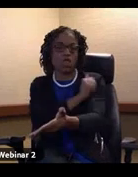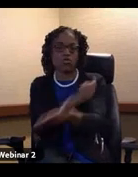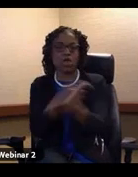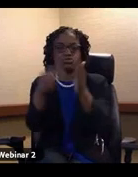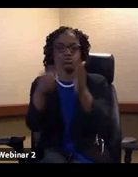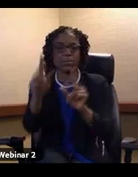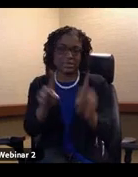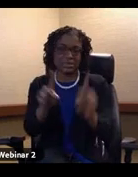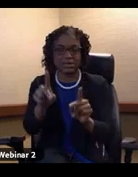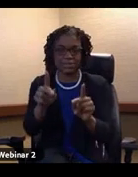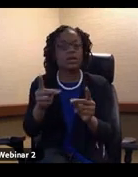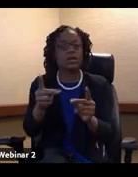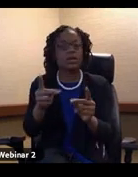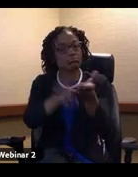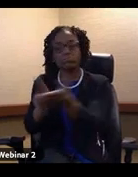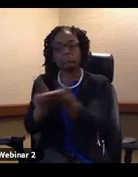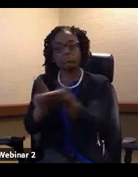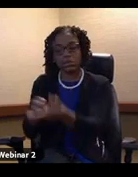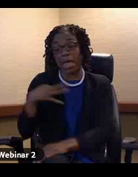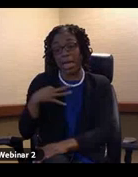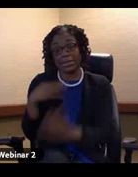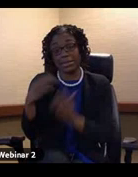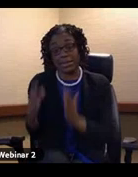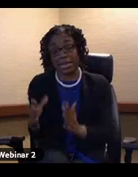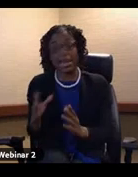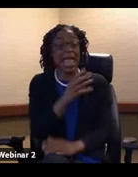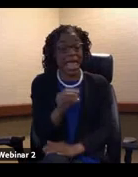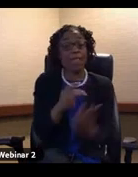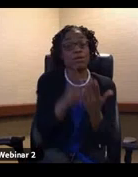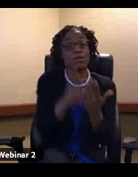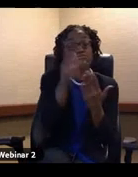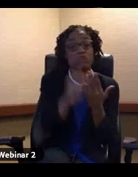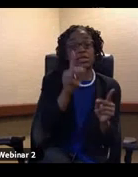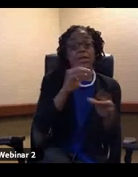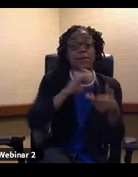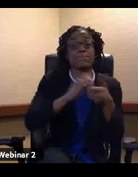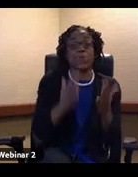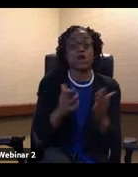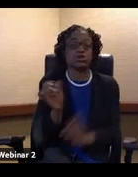authorized representatives of the applicant and the project partners.